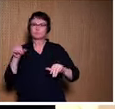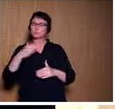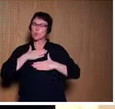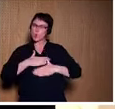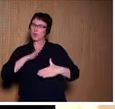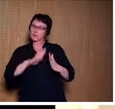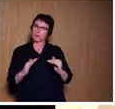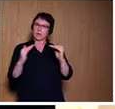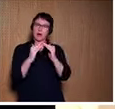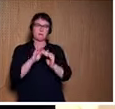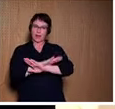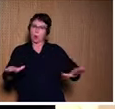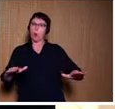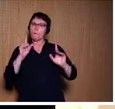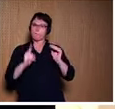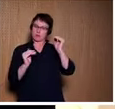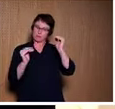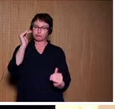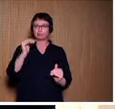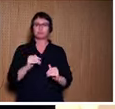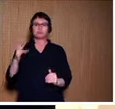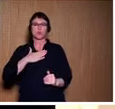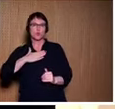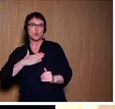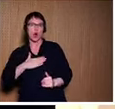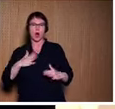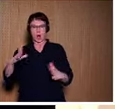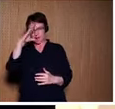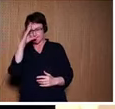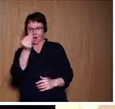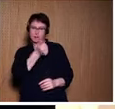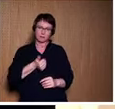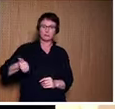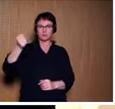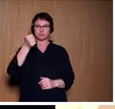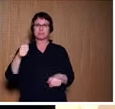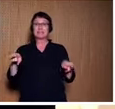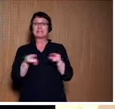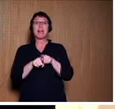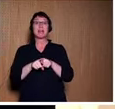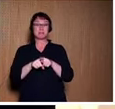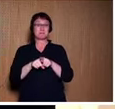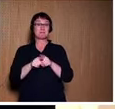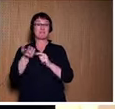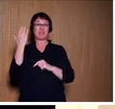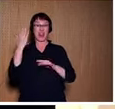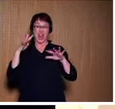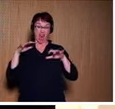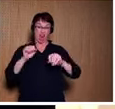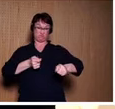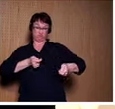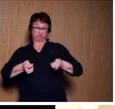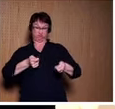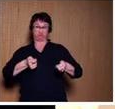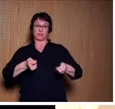reinvigorating colonial logics of power. When we look at the history of the nuclear family